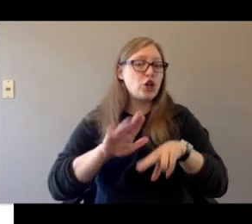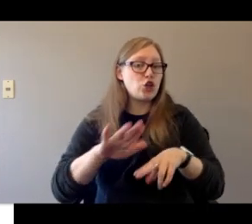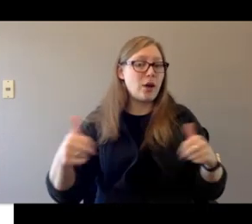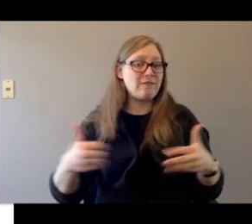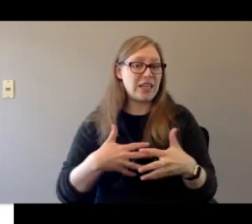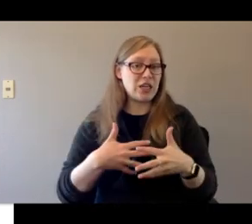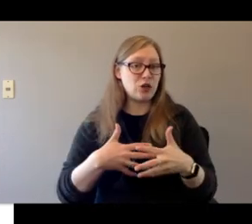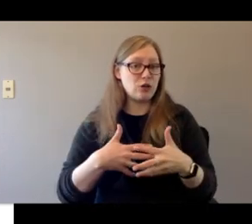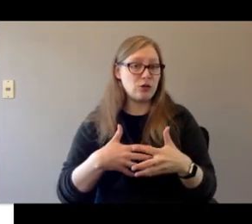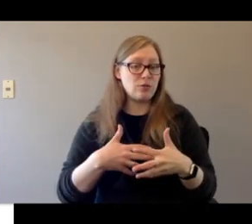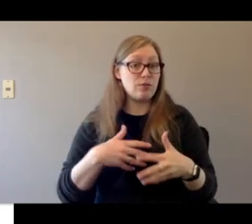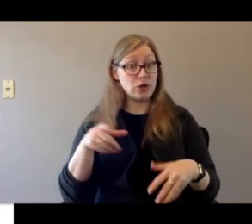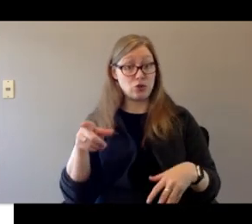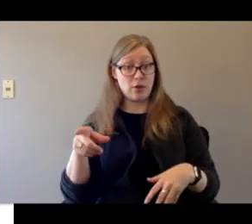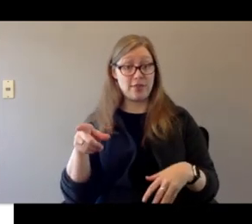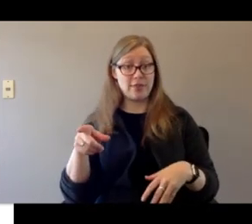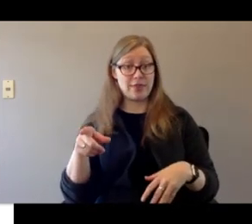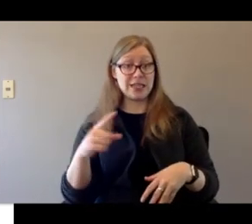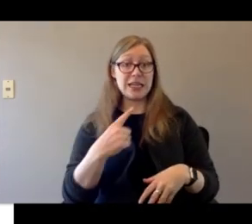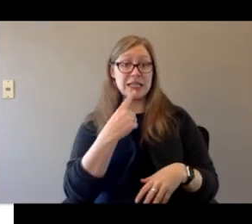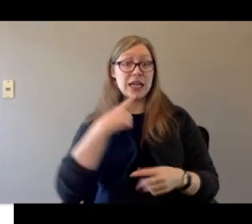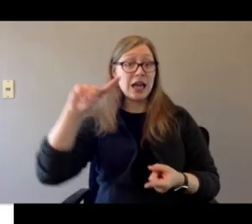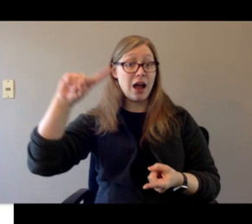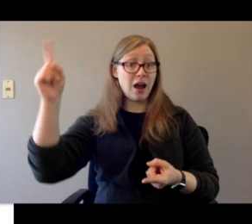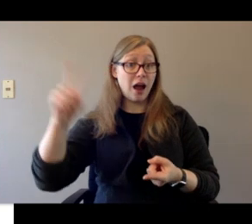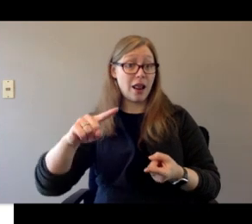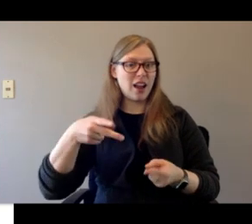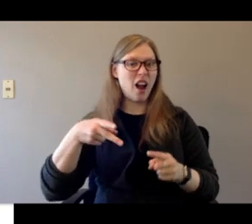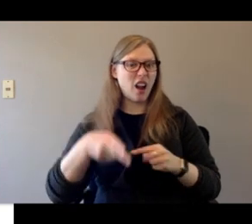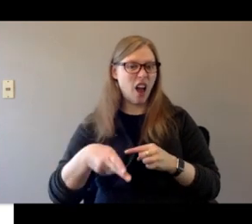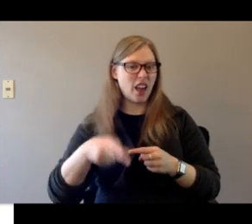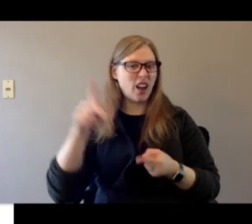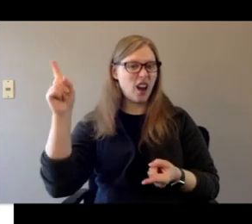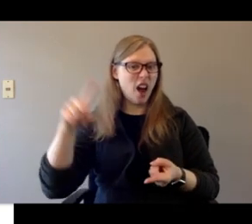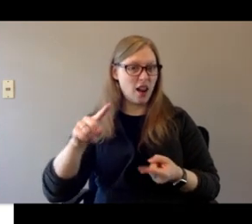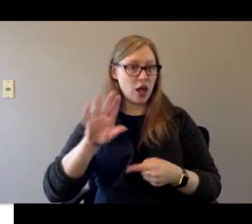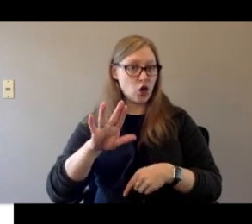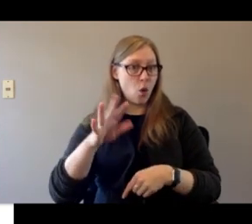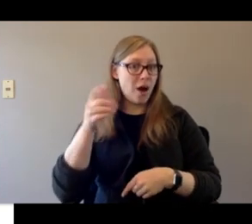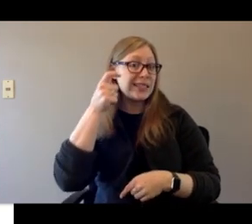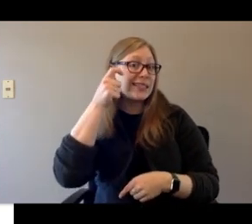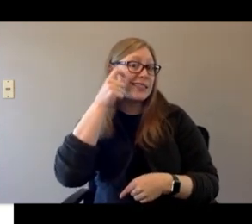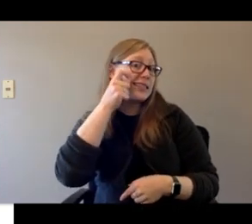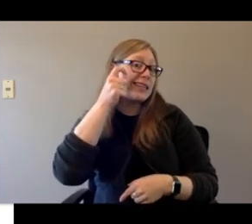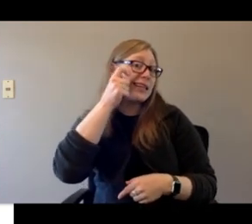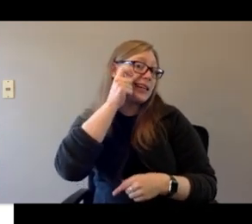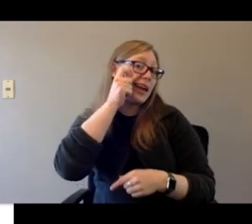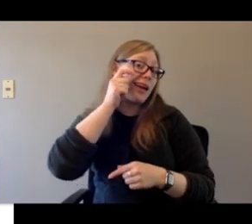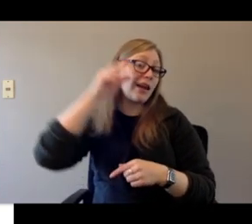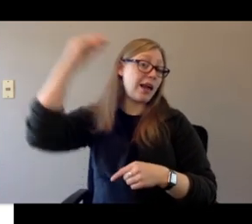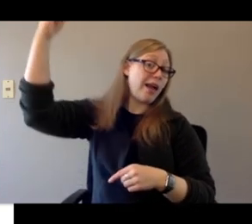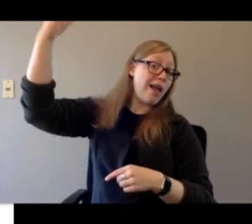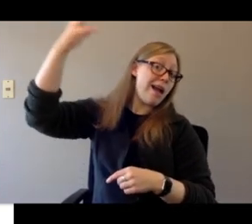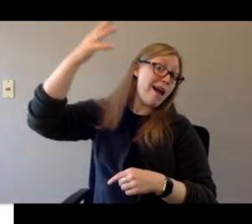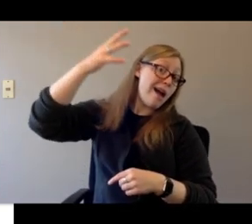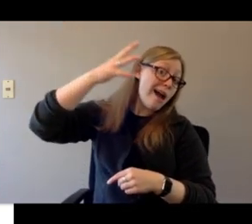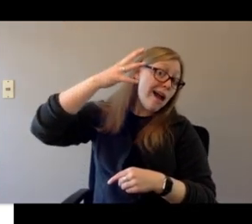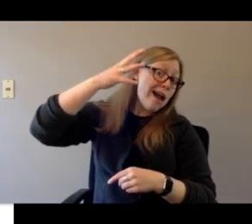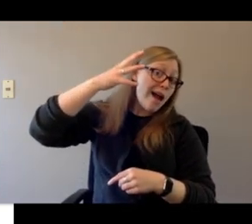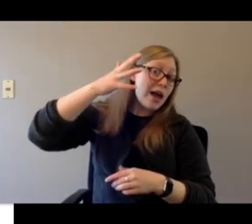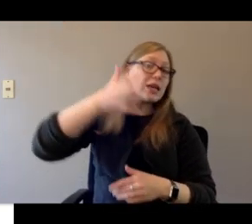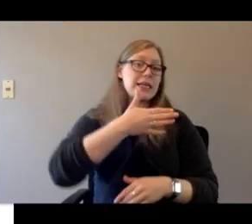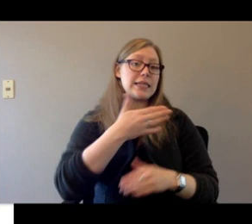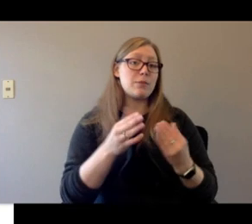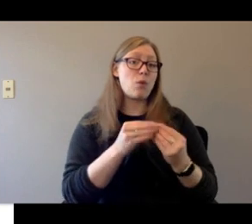easier than cutting out skin cancer. So this is an ad meant to, or appeals to our